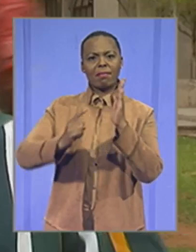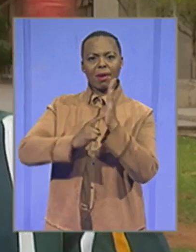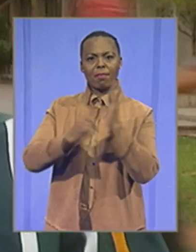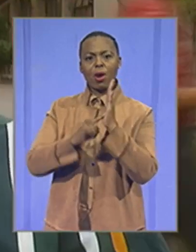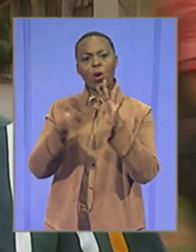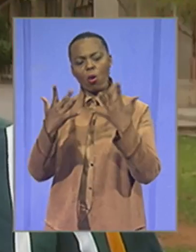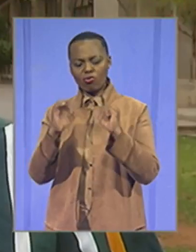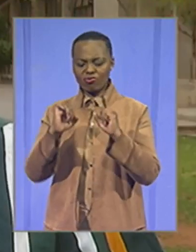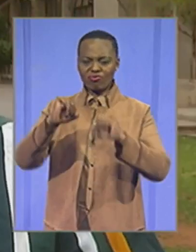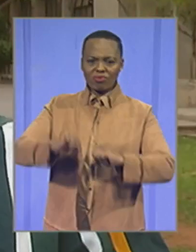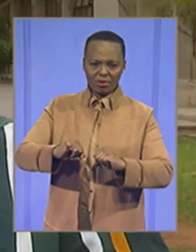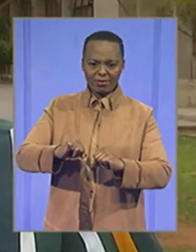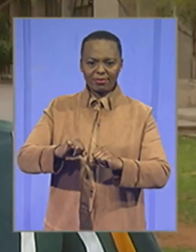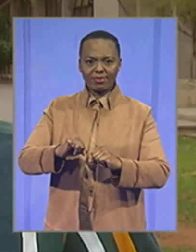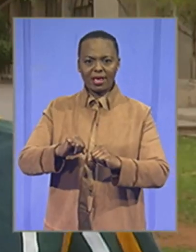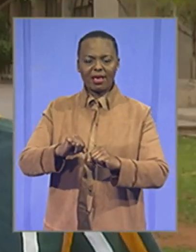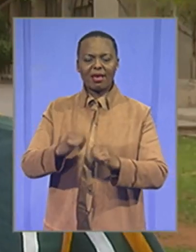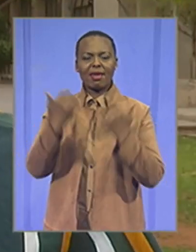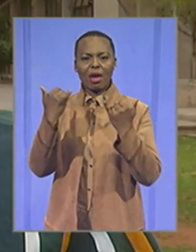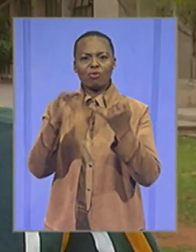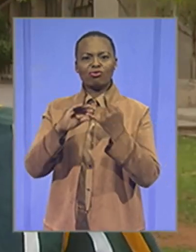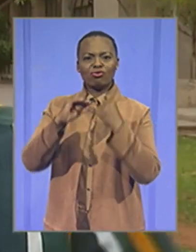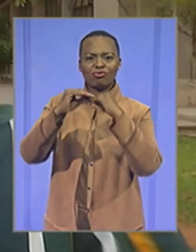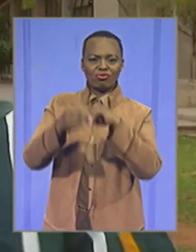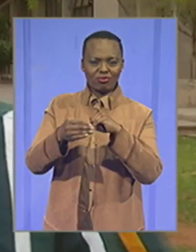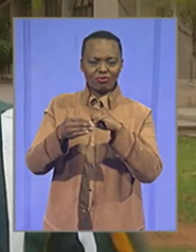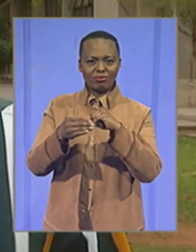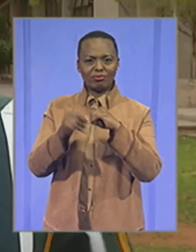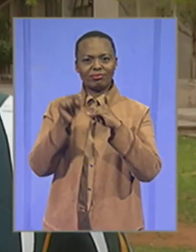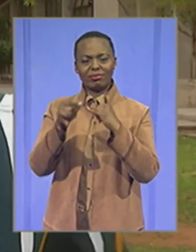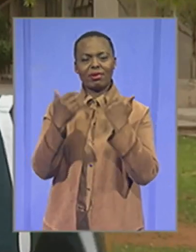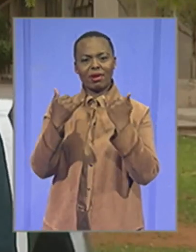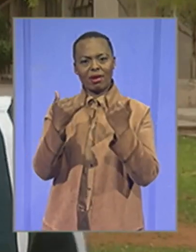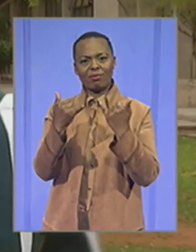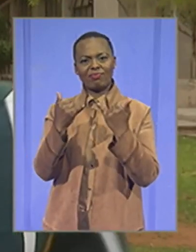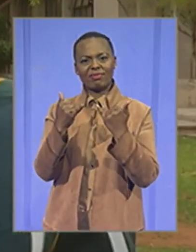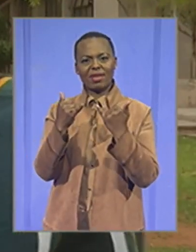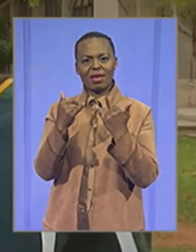to lessen the emission of